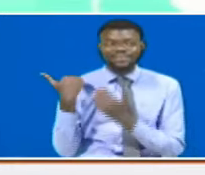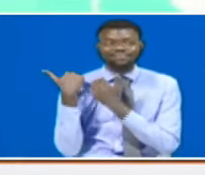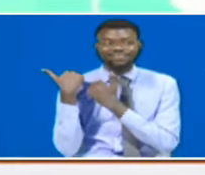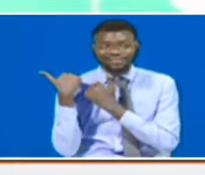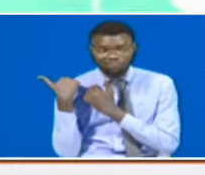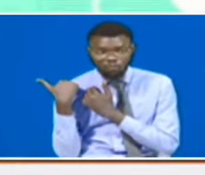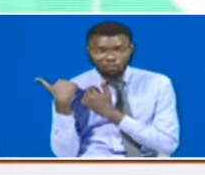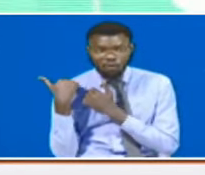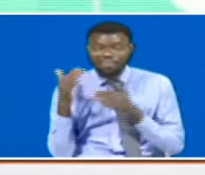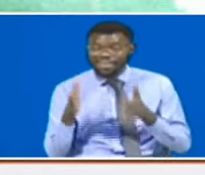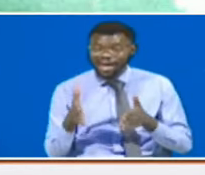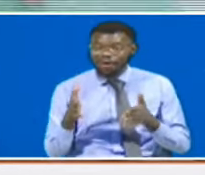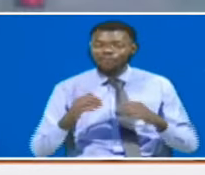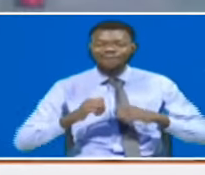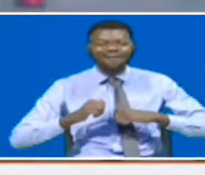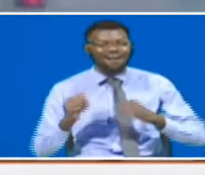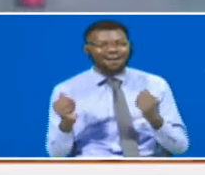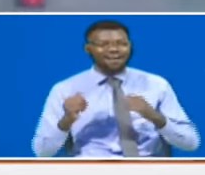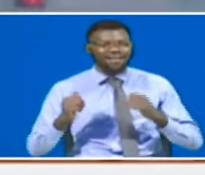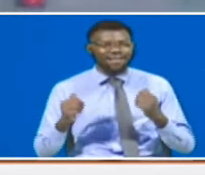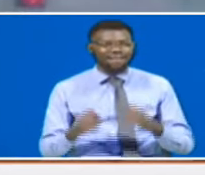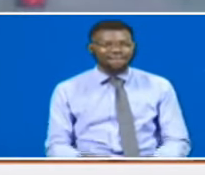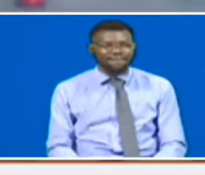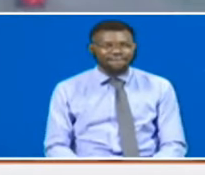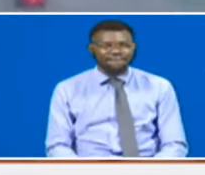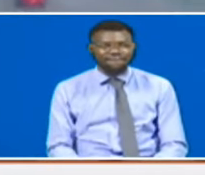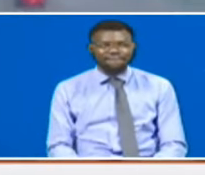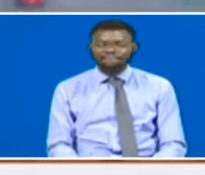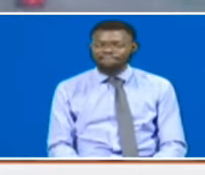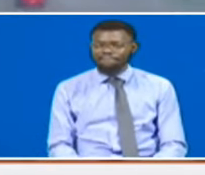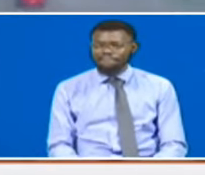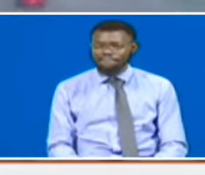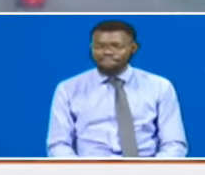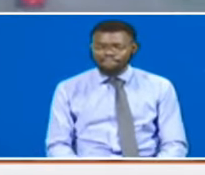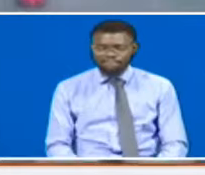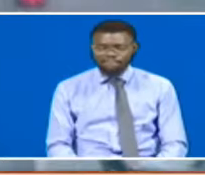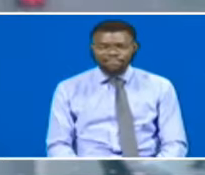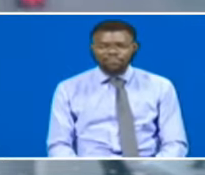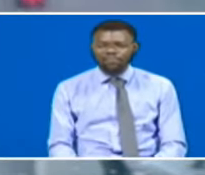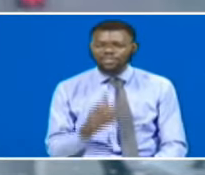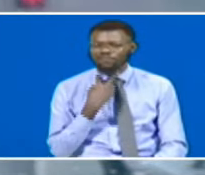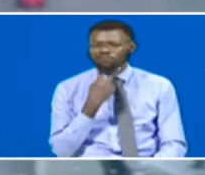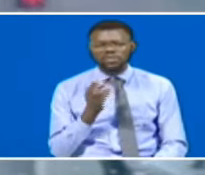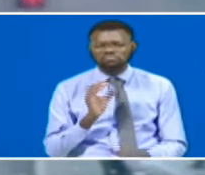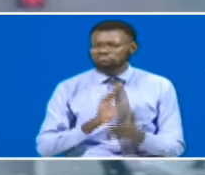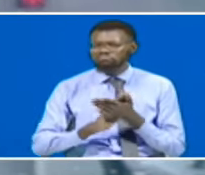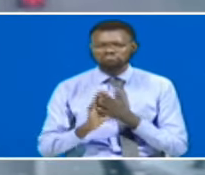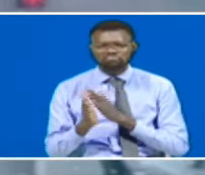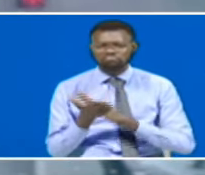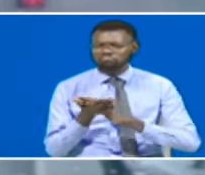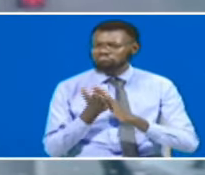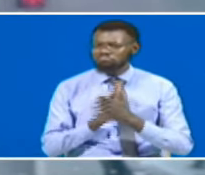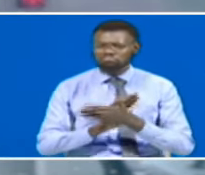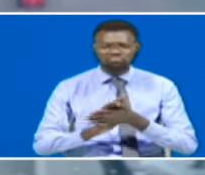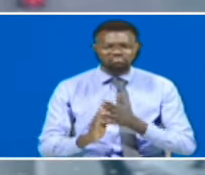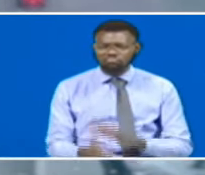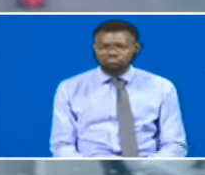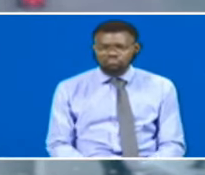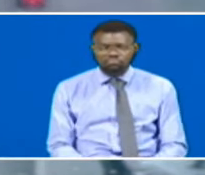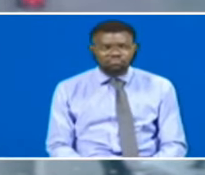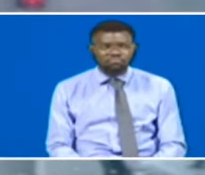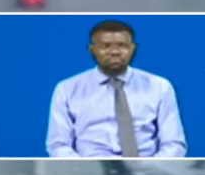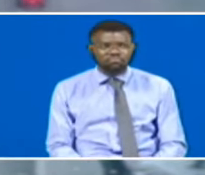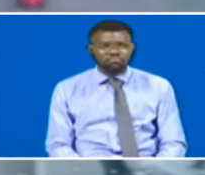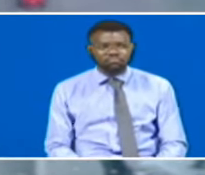and we are very happy. And finally, various stakeholders in the labor and agriculture sectors have today launched